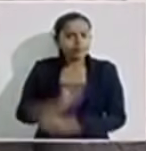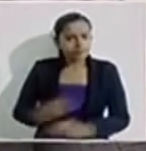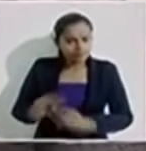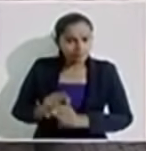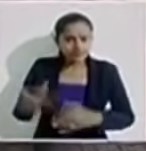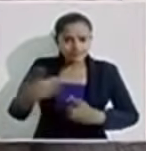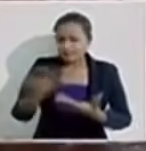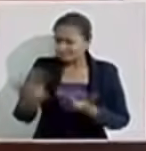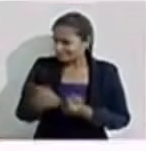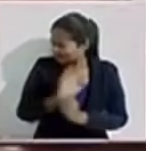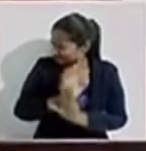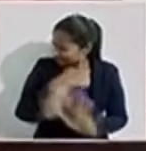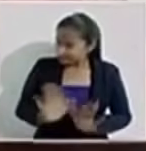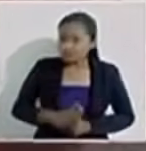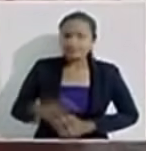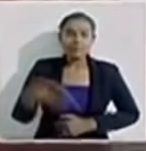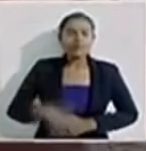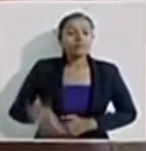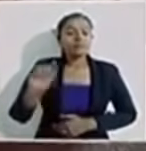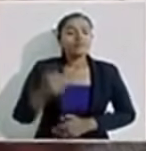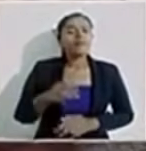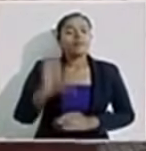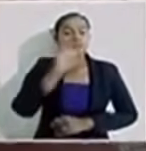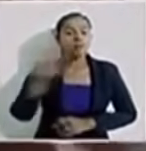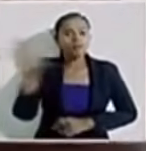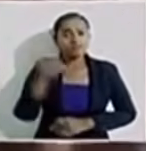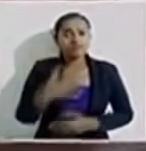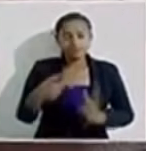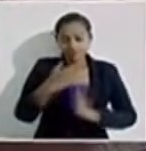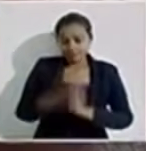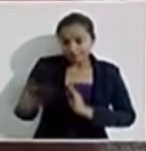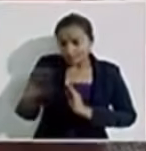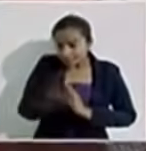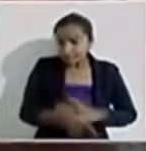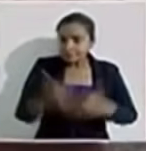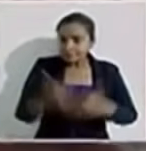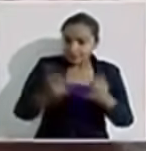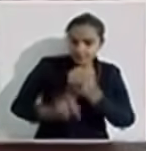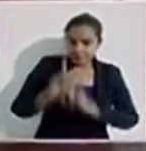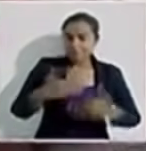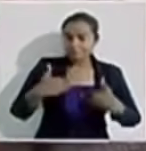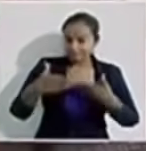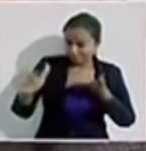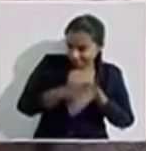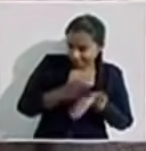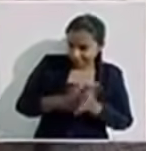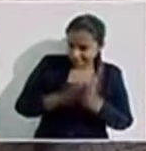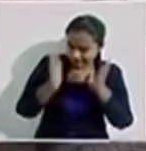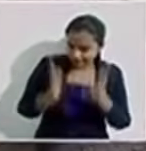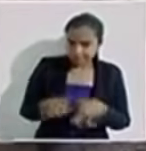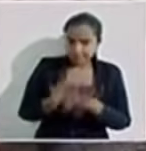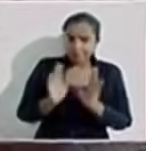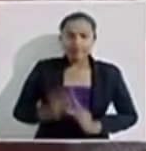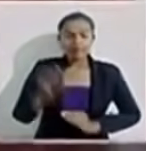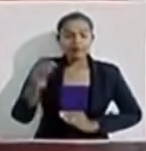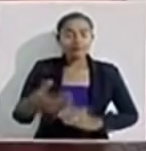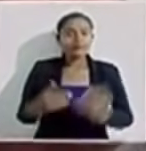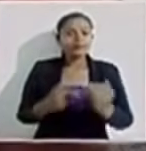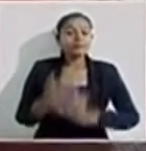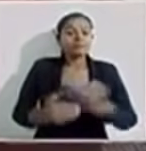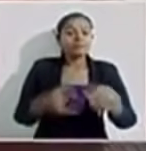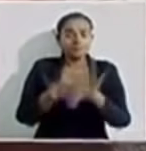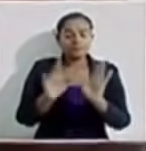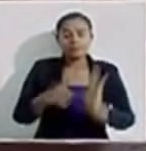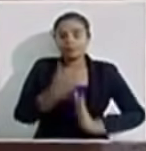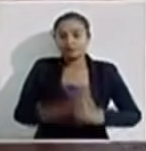nations spoke on behalf of Sri Lanka and called for support to be extended for the program carried out by the Sri Lankan government. 3